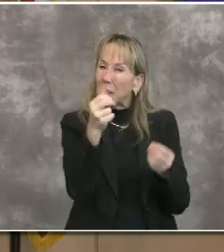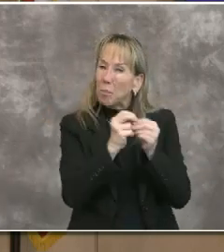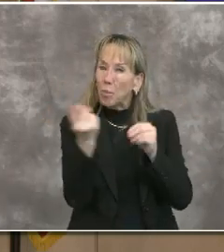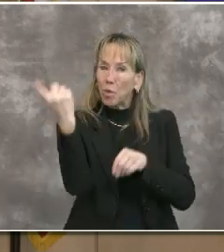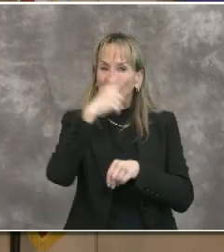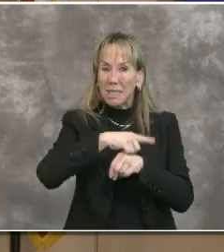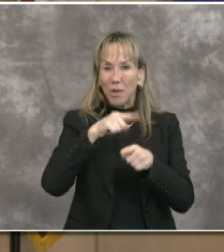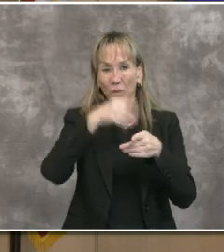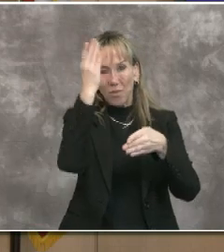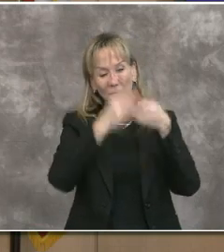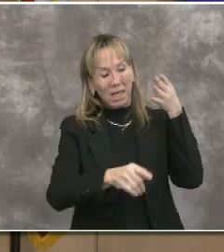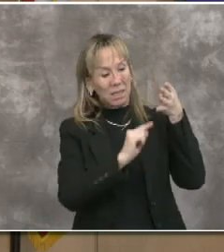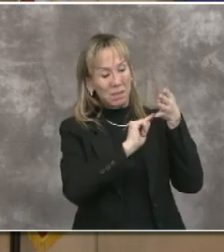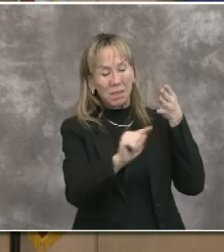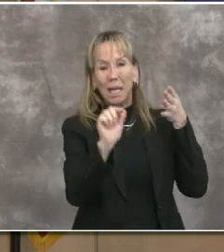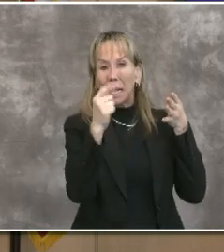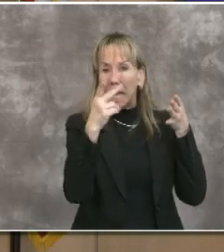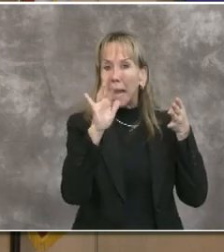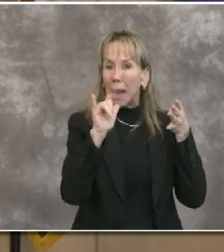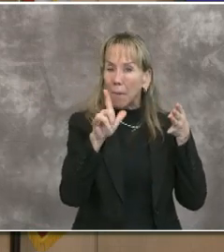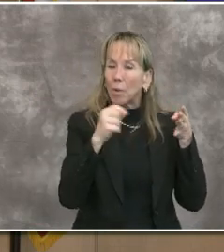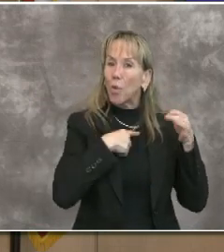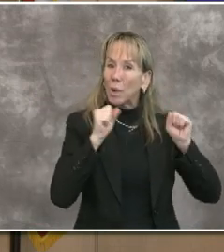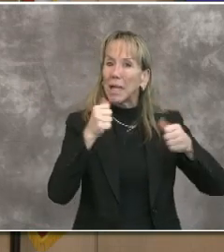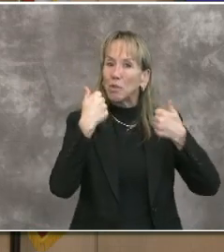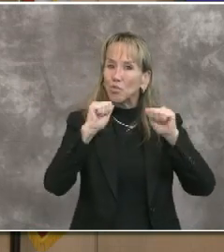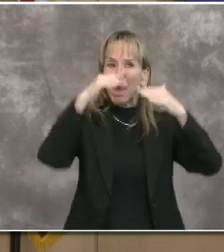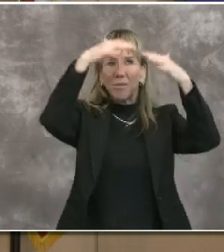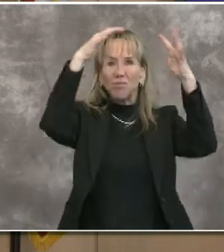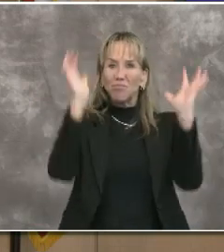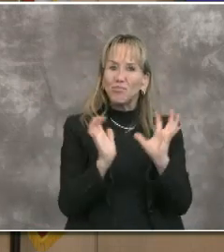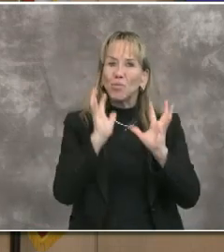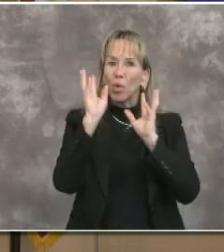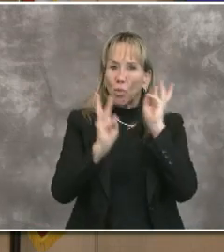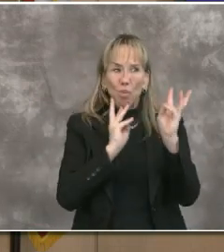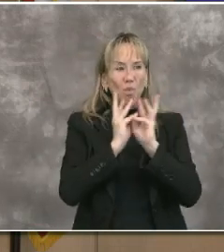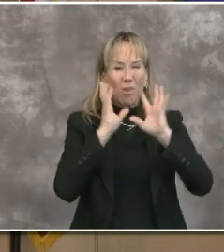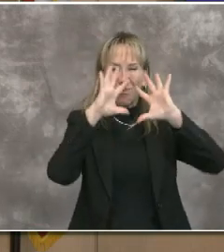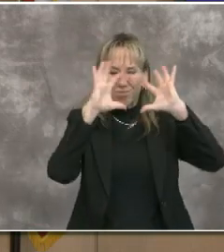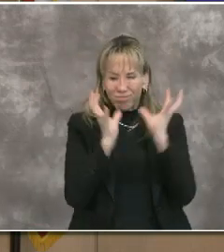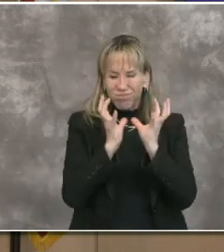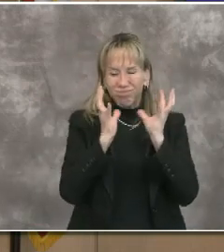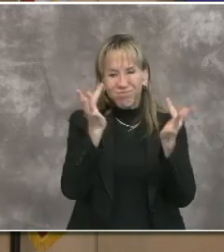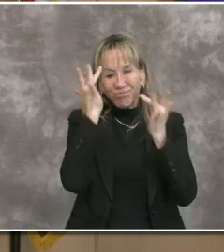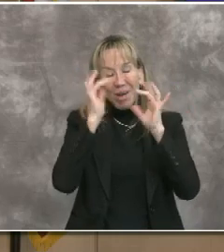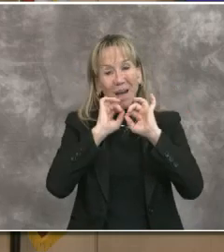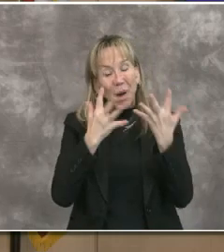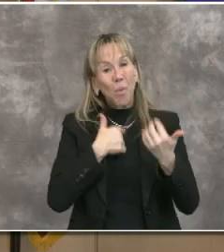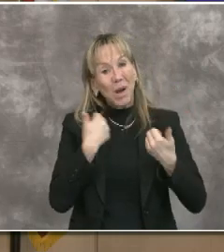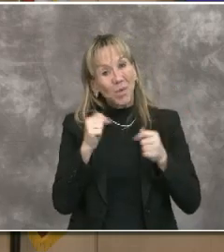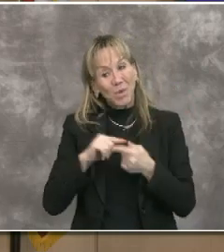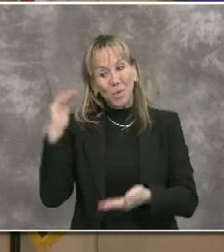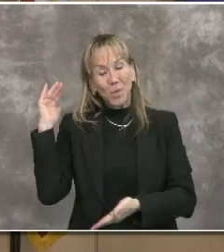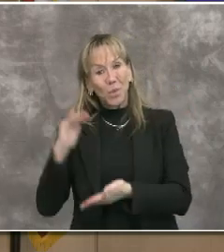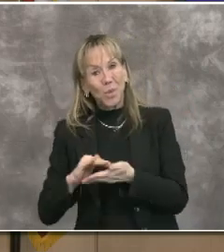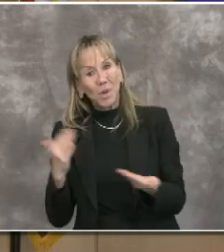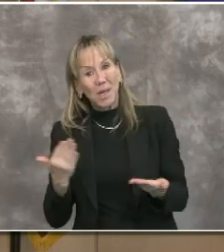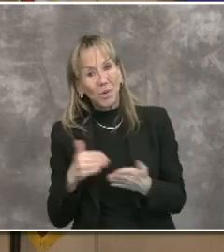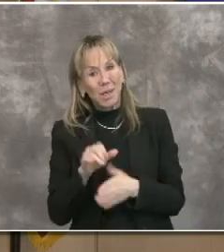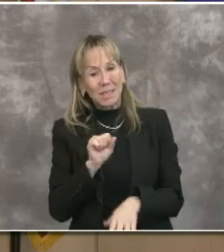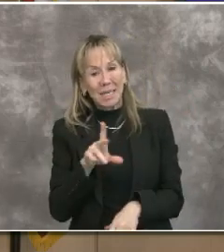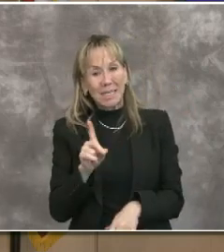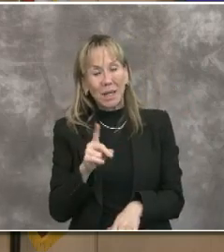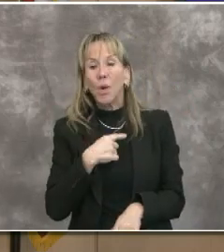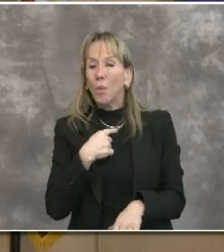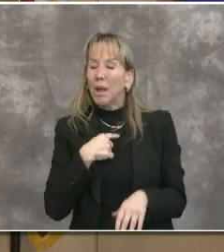this disease, this pandemic under control in San Diego County. We're doing better than most counties across the United States, but we're not